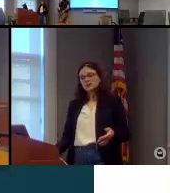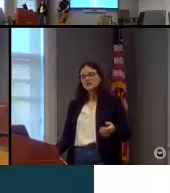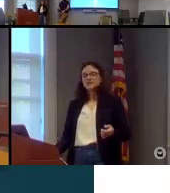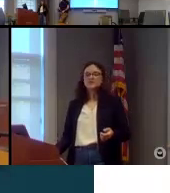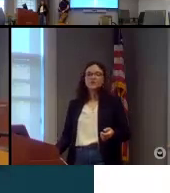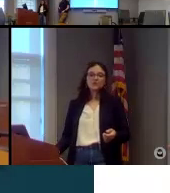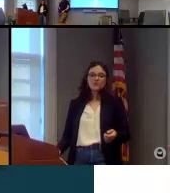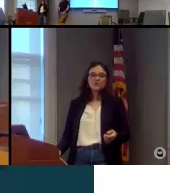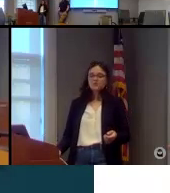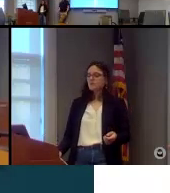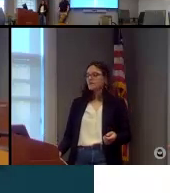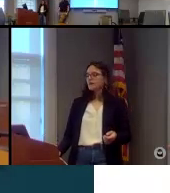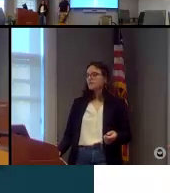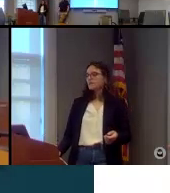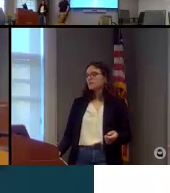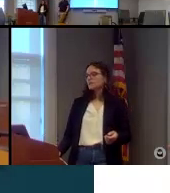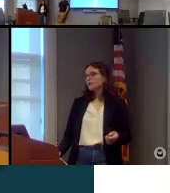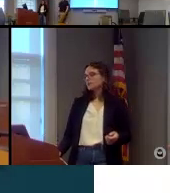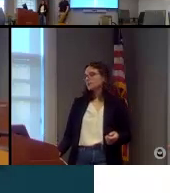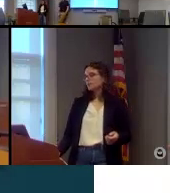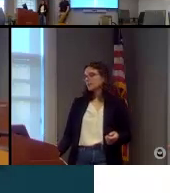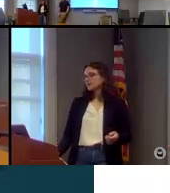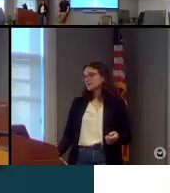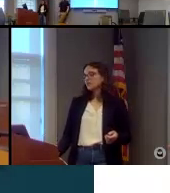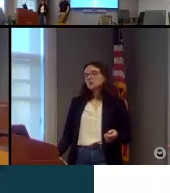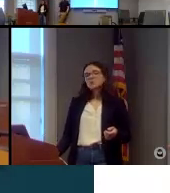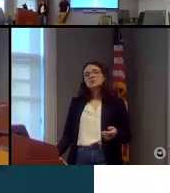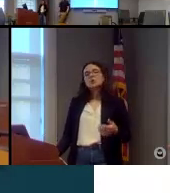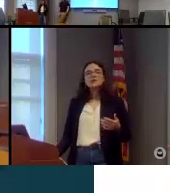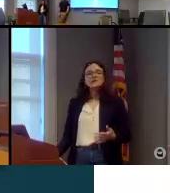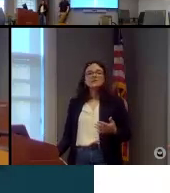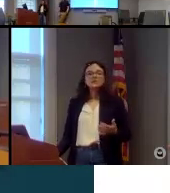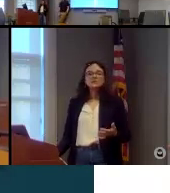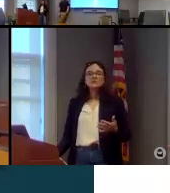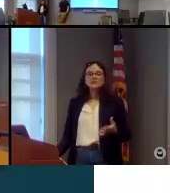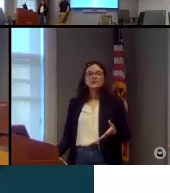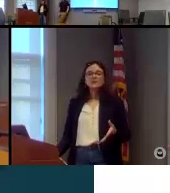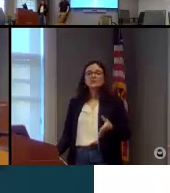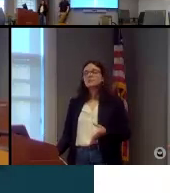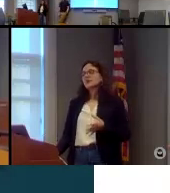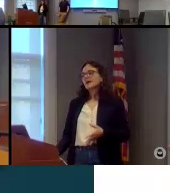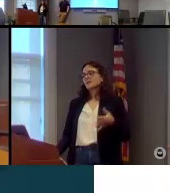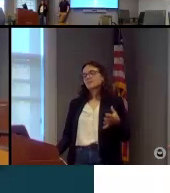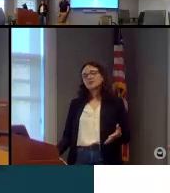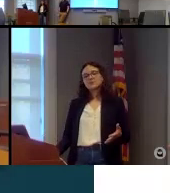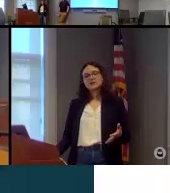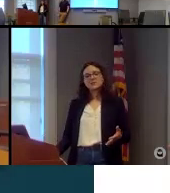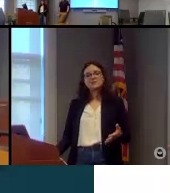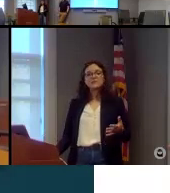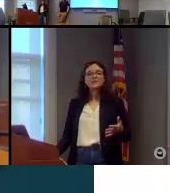specifically targeting Syrian Kurds. And from a cultural heritage perspective, we know that key cultural sites were used